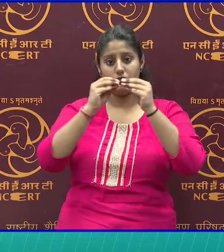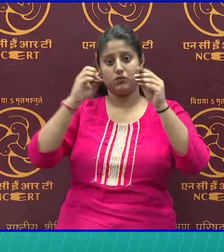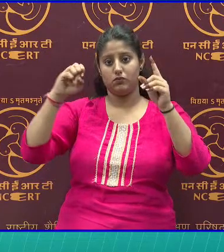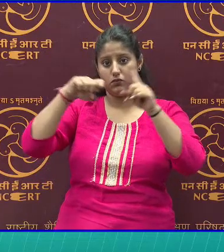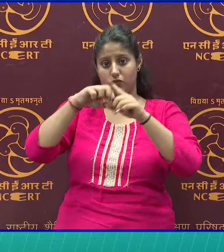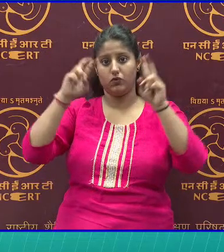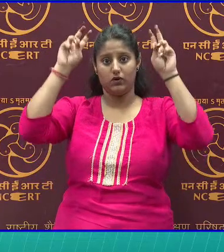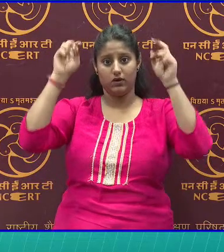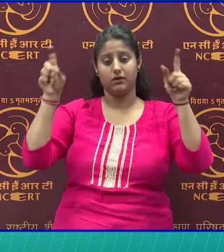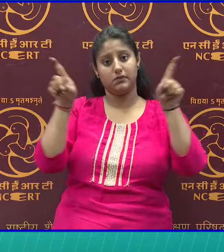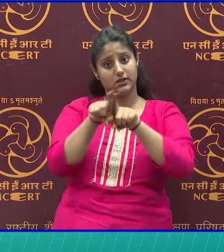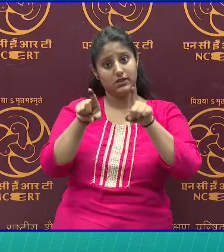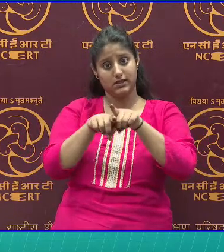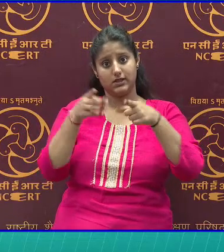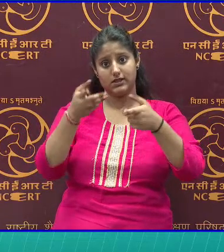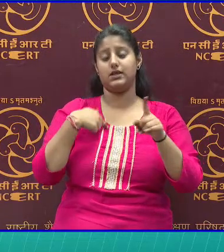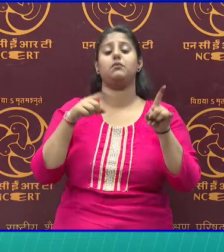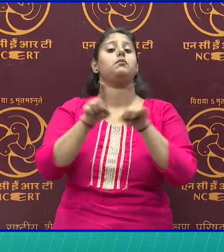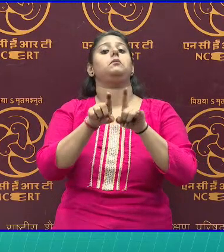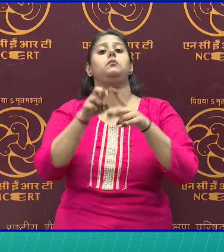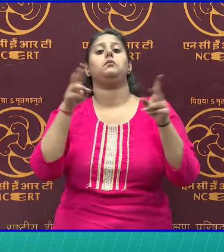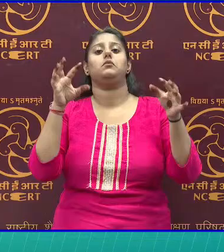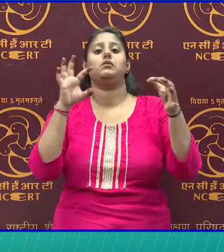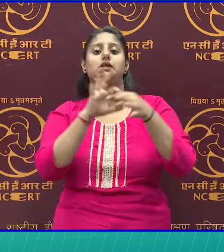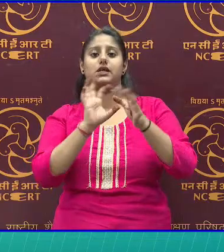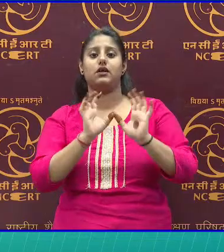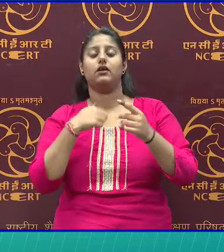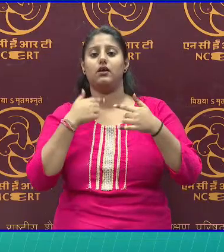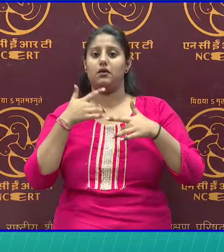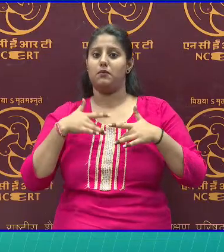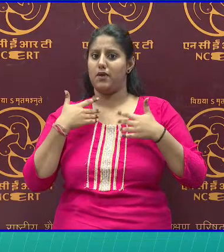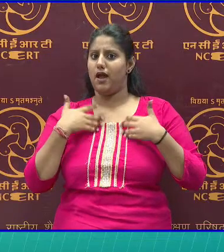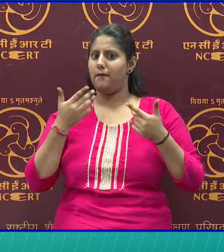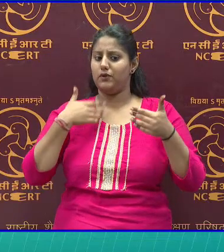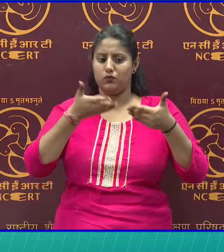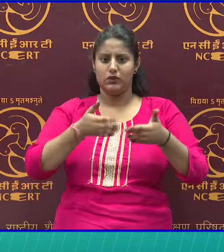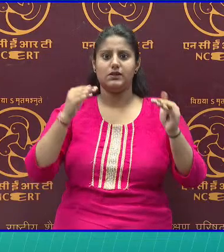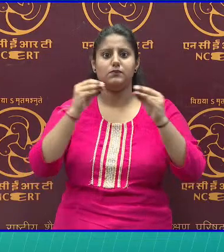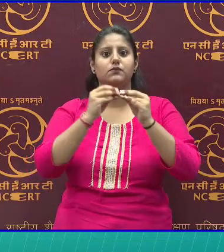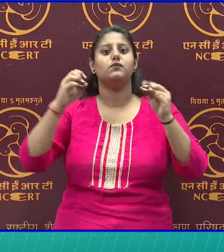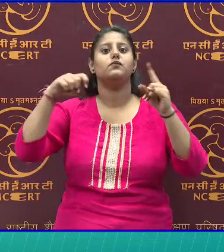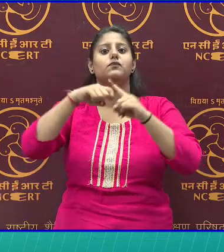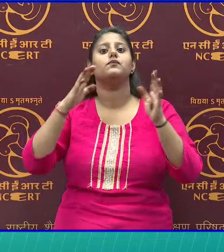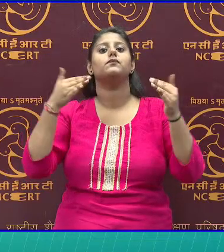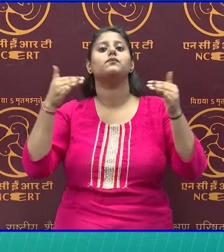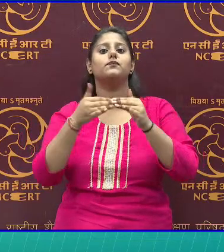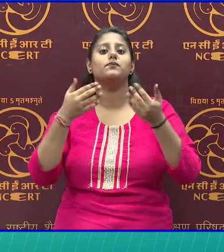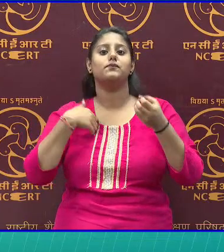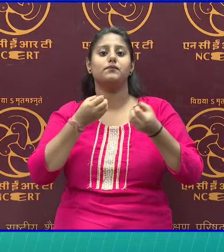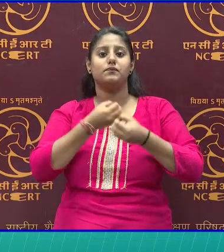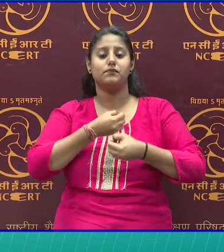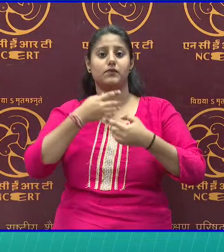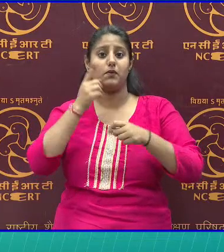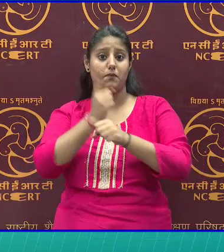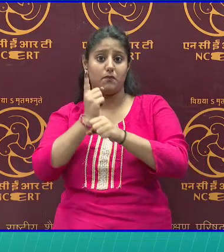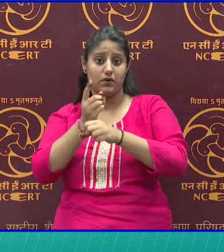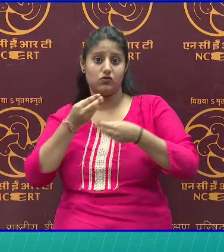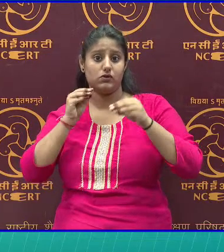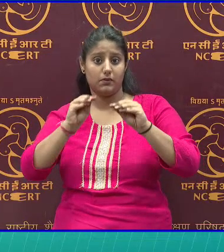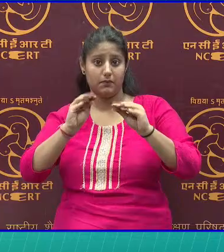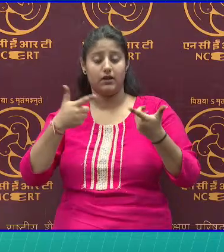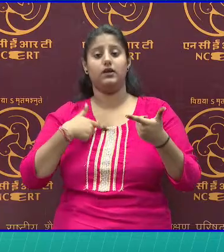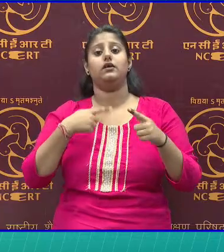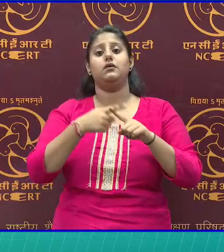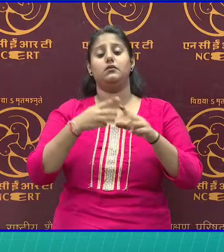3, it was the same, Our Wondrous World, and we are very happy to introduce this book to the schools, the children and